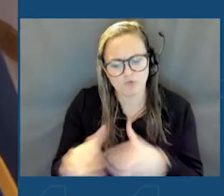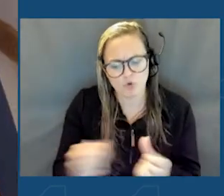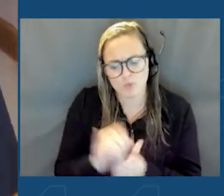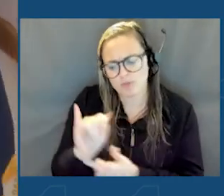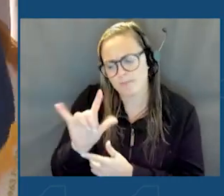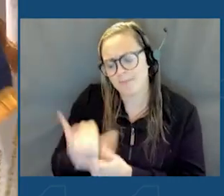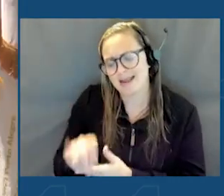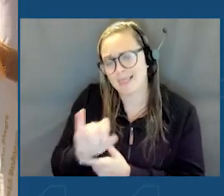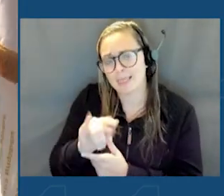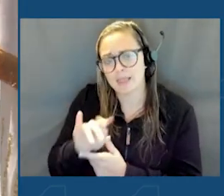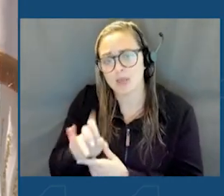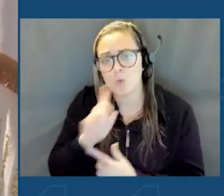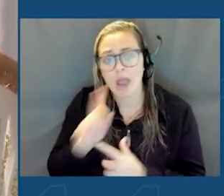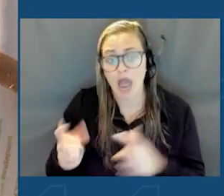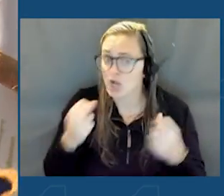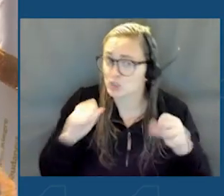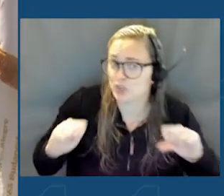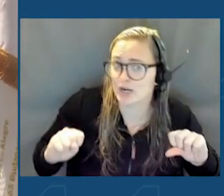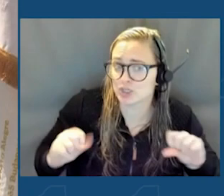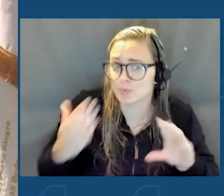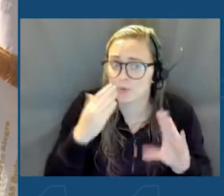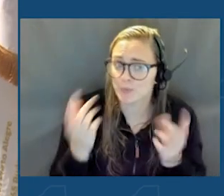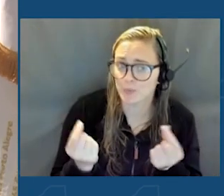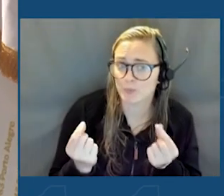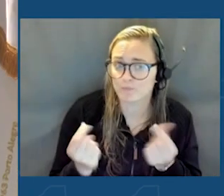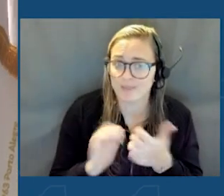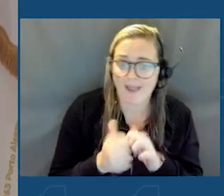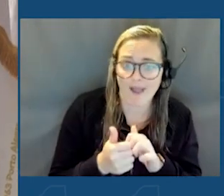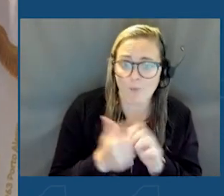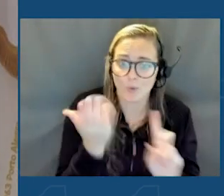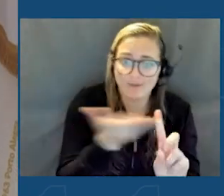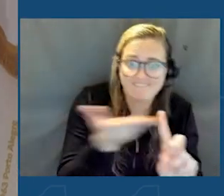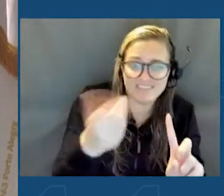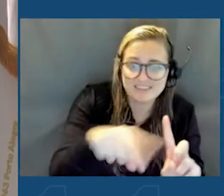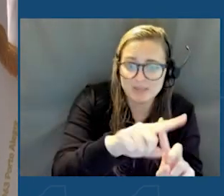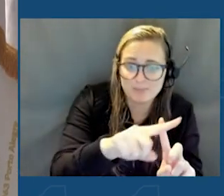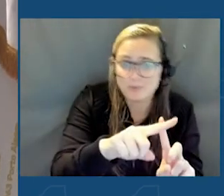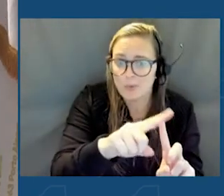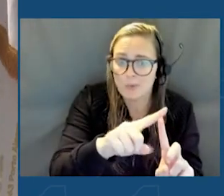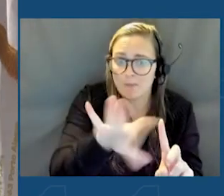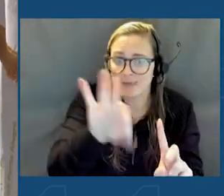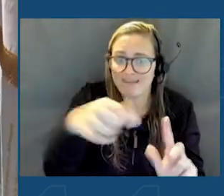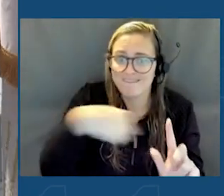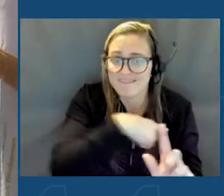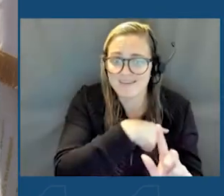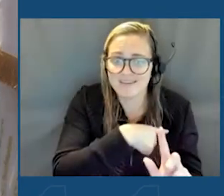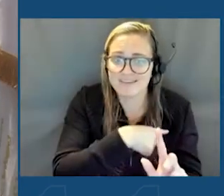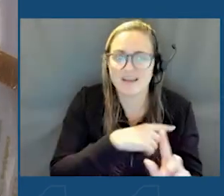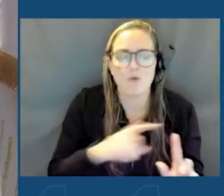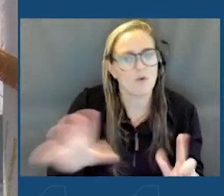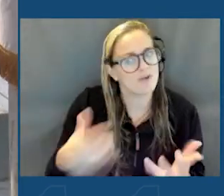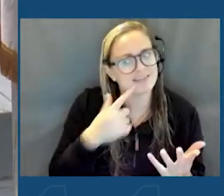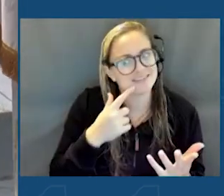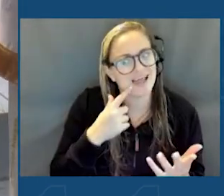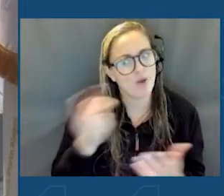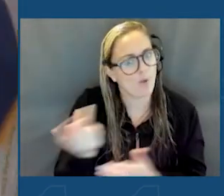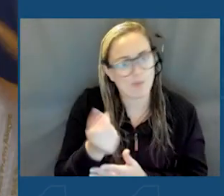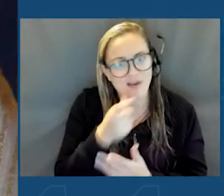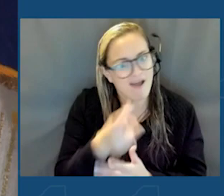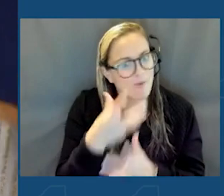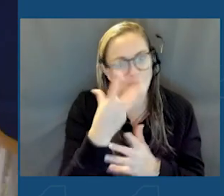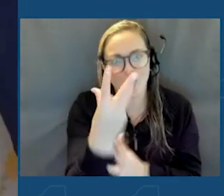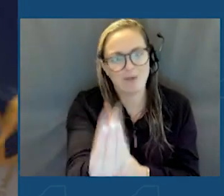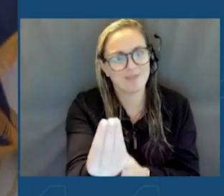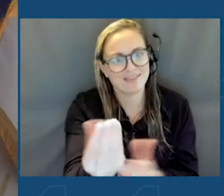we had our strategy. We talked about how we're going to get this done. Betty, and I just want to say we weren't going to let them out of the room until they